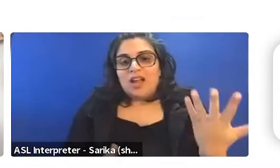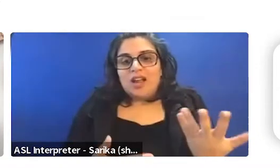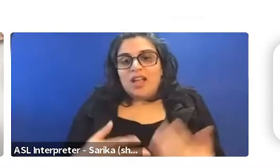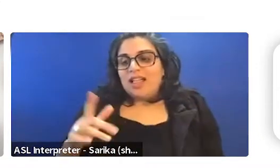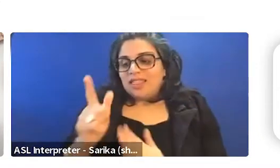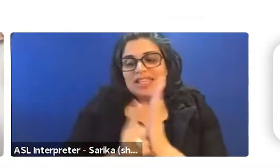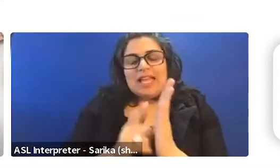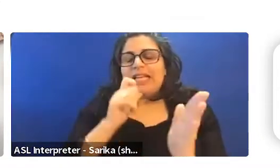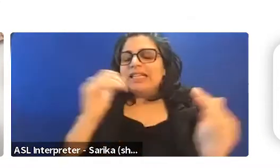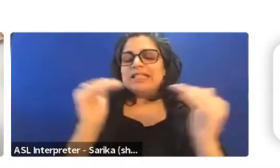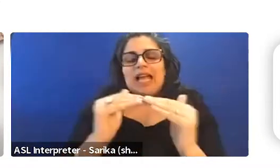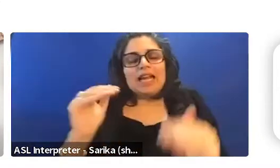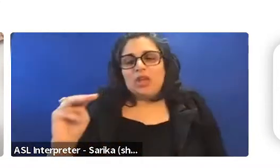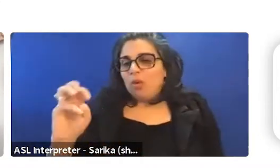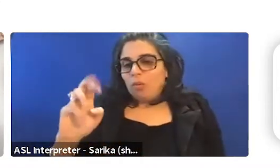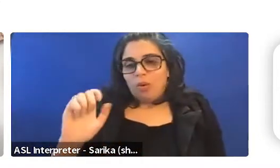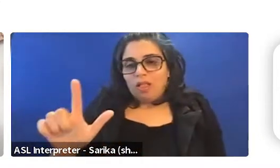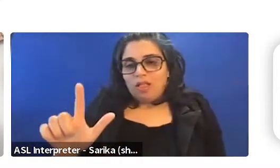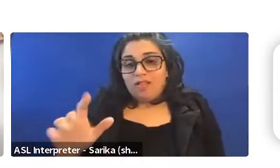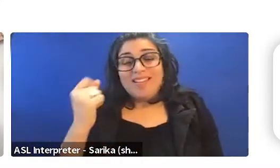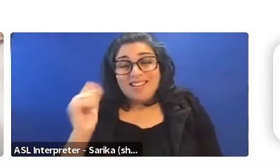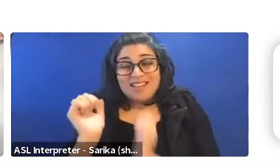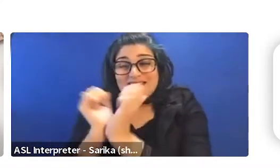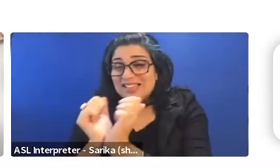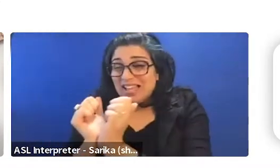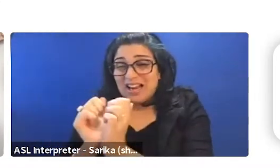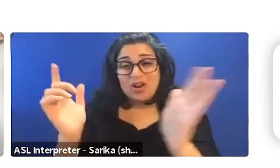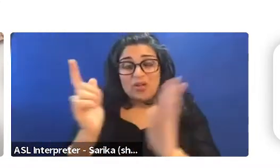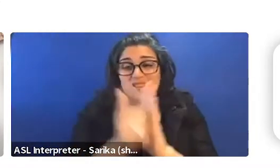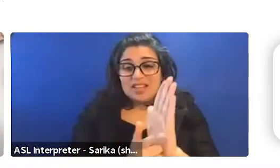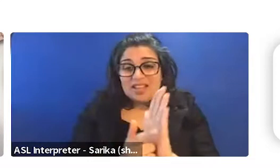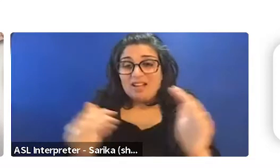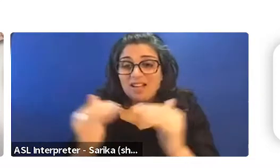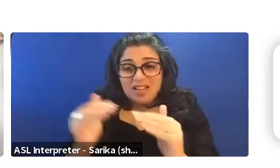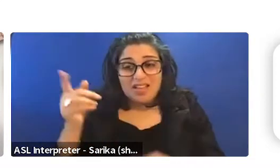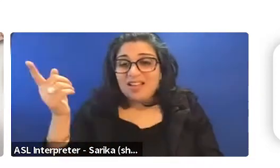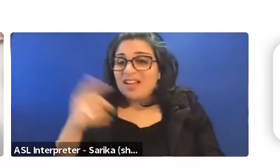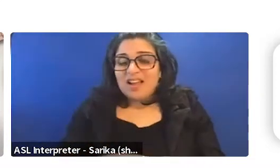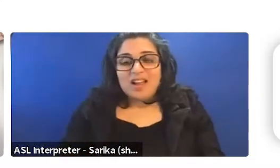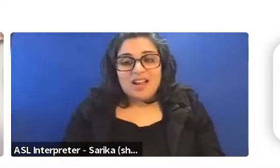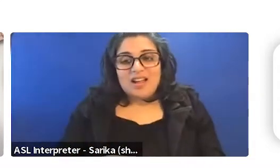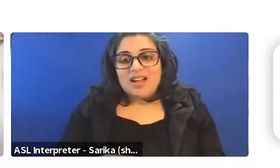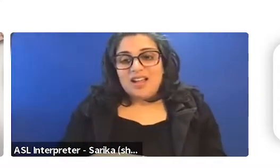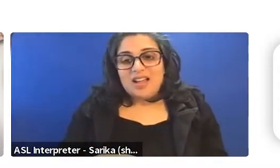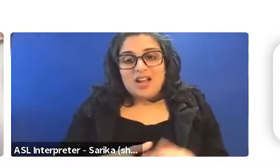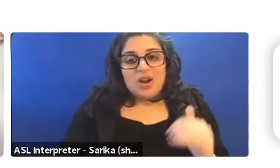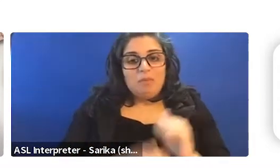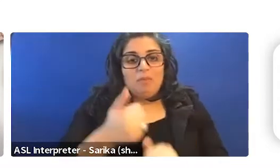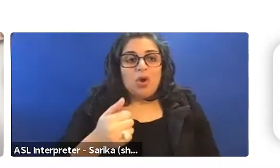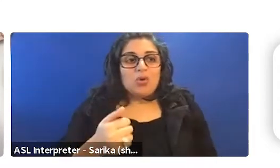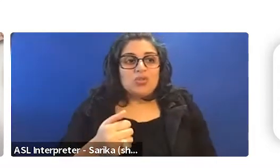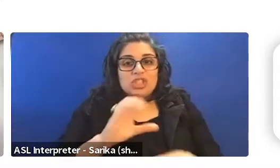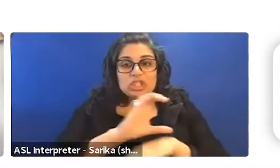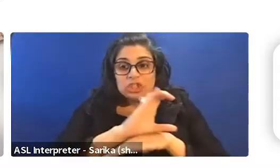compass. Slavery was legal at the time. Most chocolate is made with forced labor. So